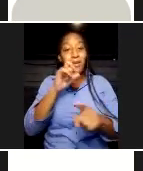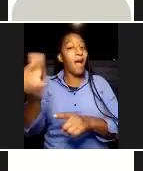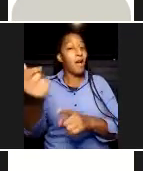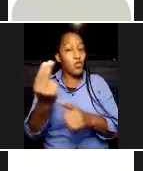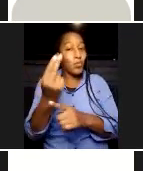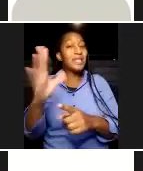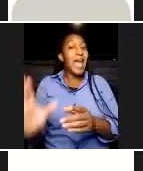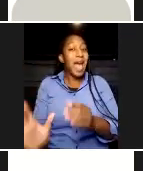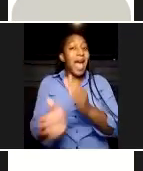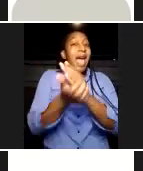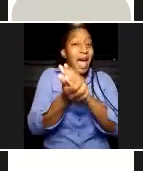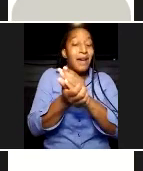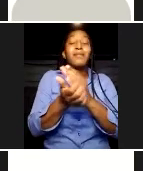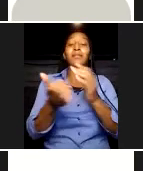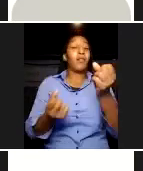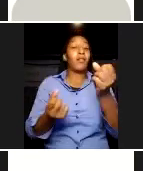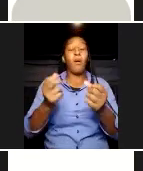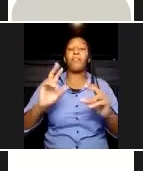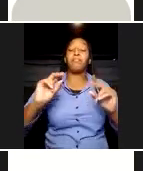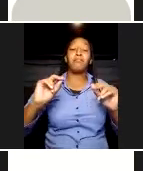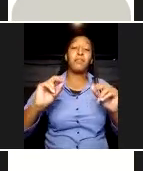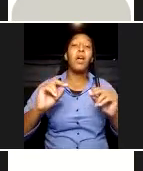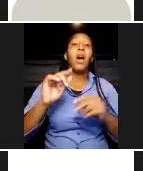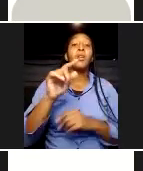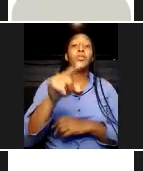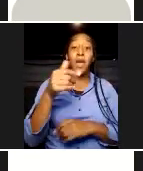like drink cup lids or something comparable.